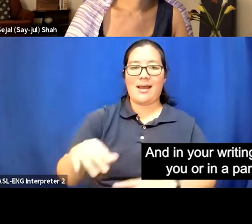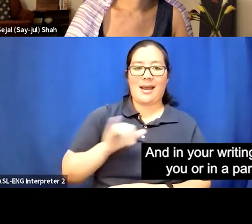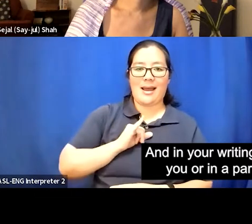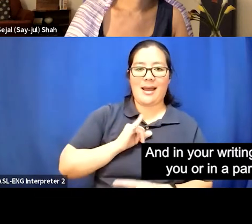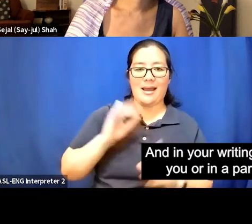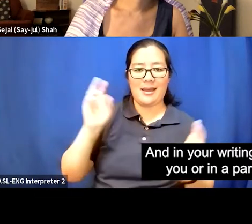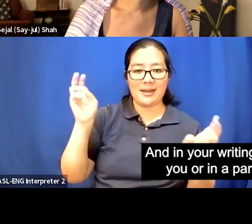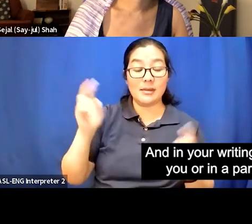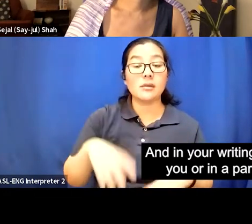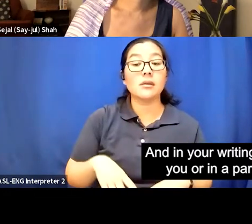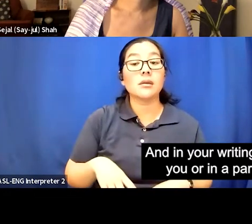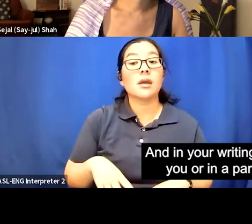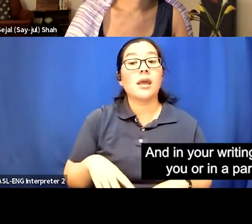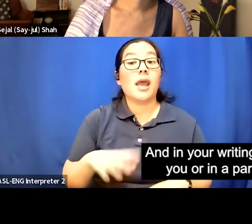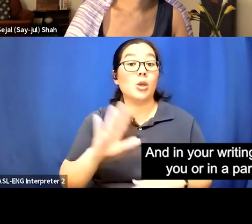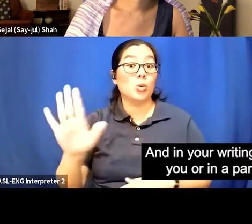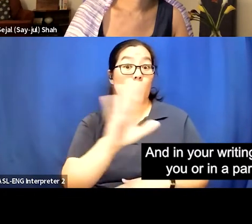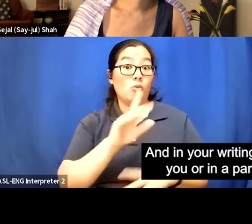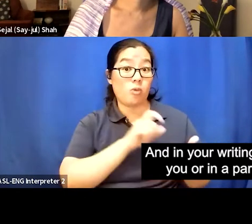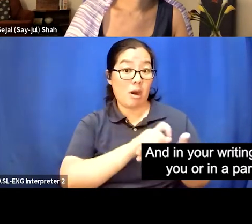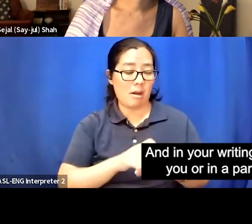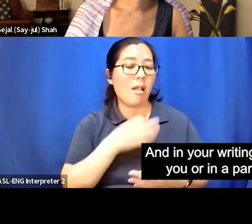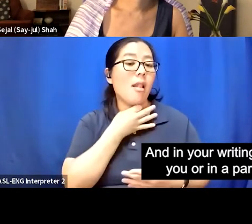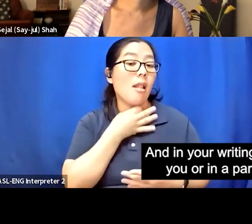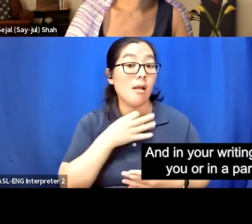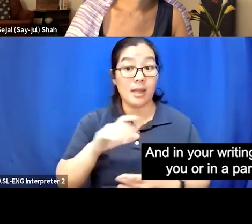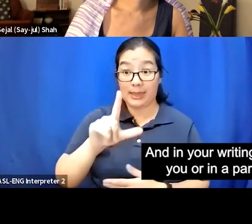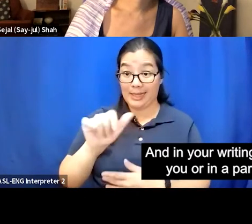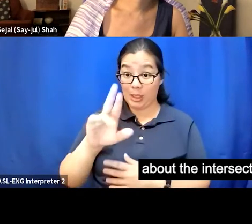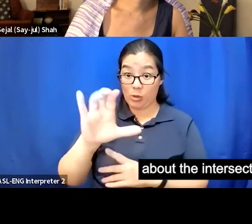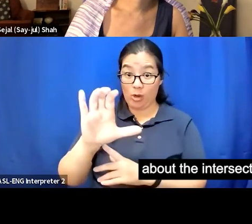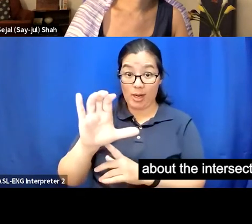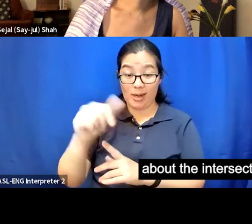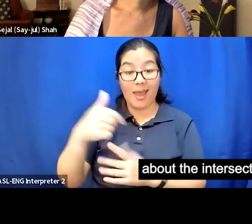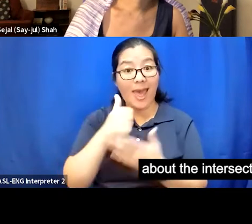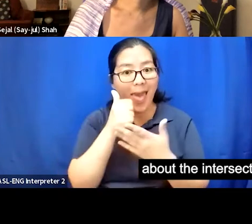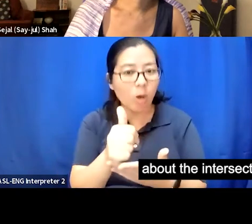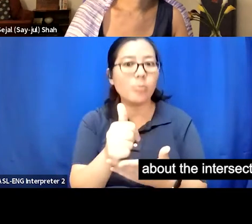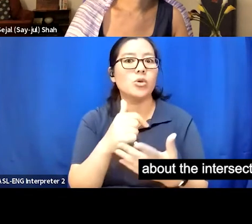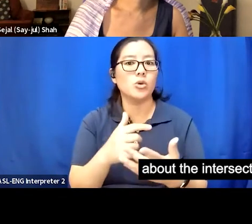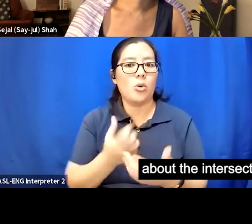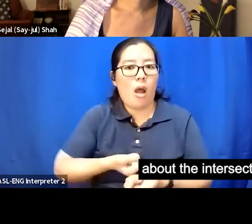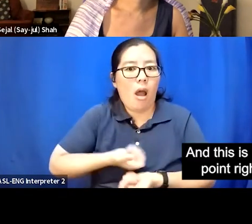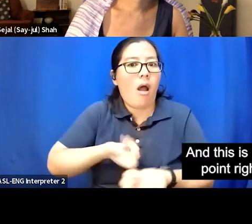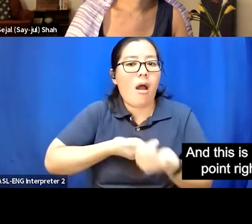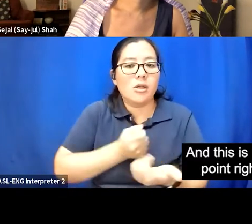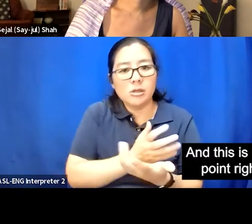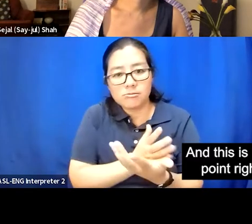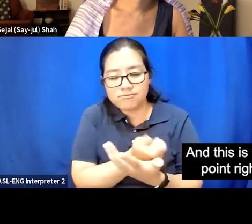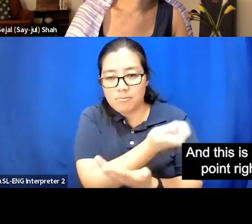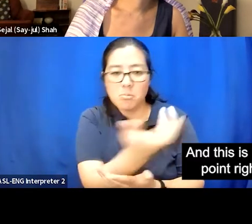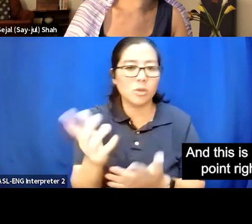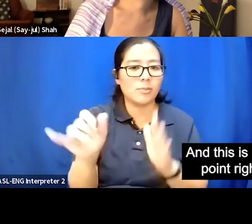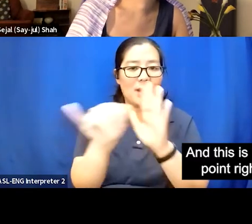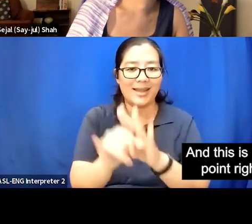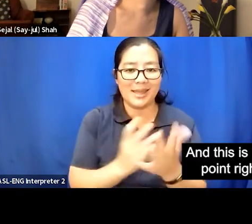the lyric enable you or in a particular way to write about the intersections of your identities? And this